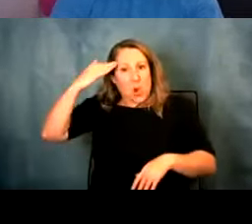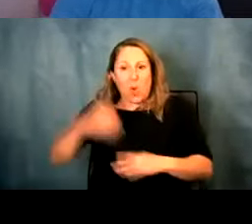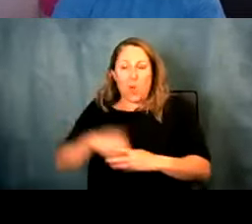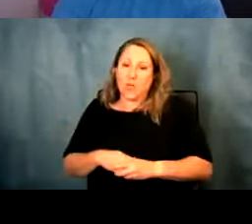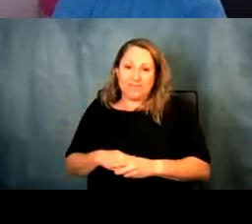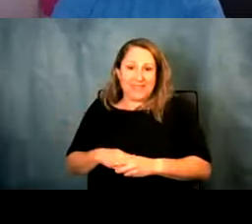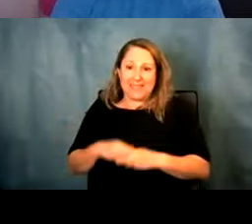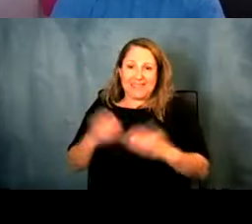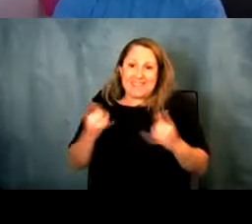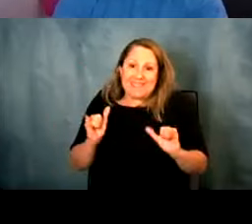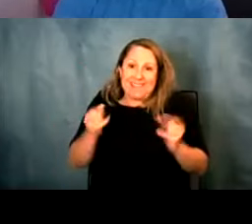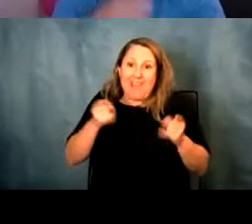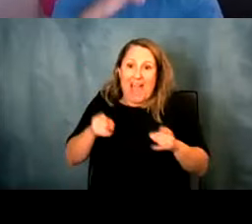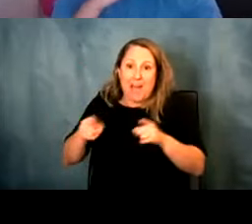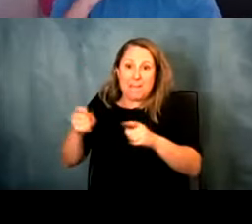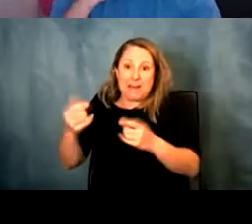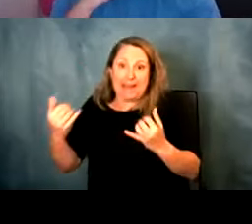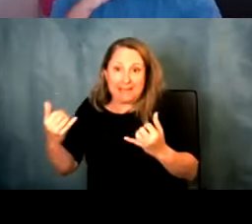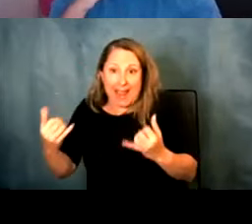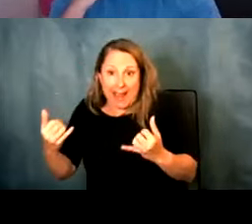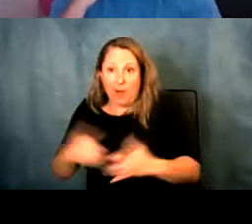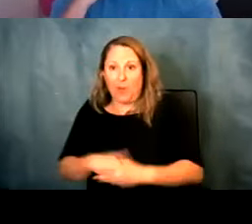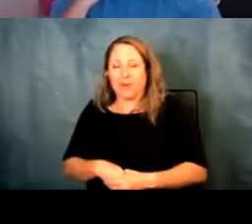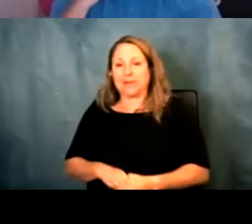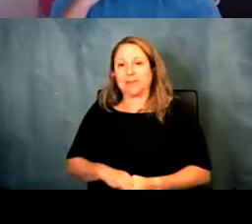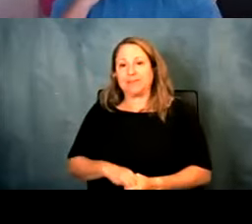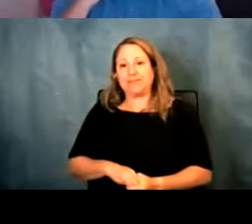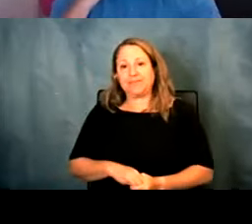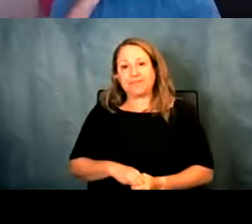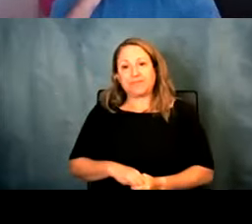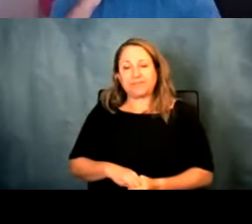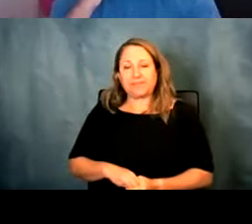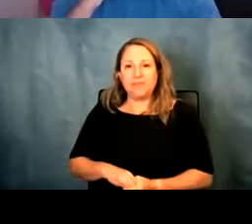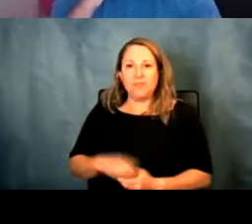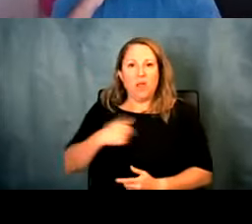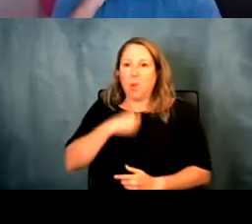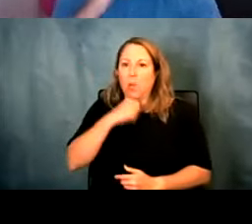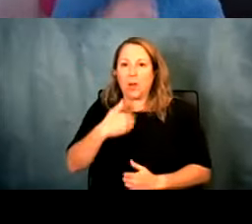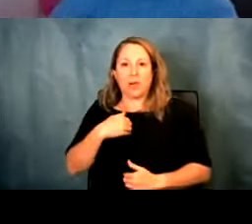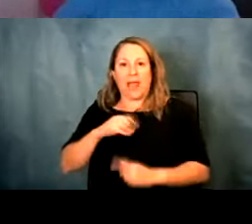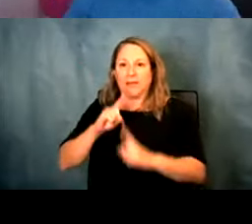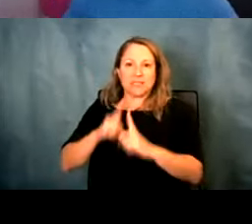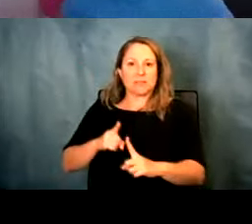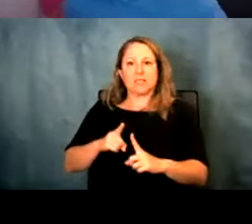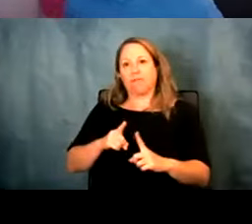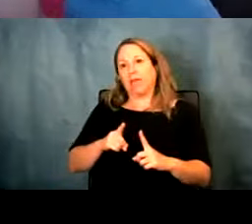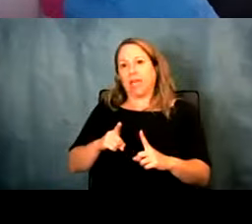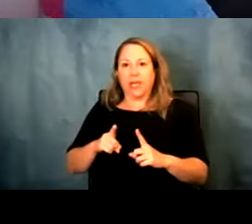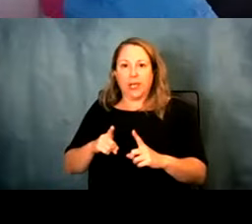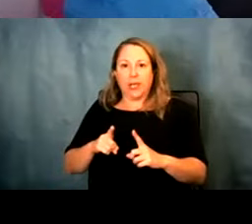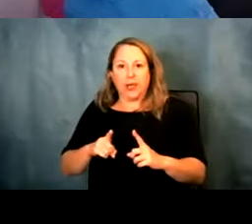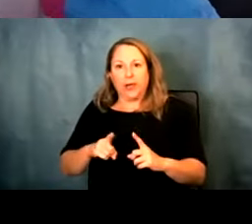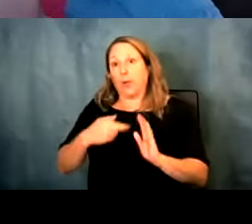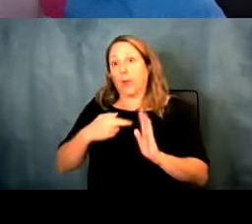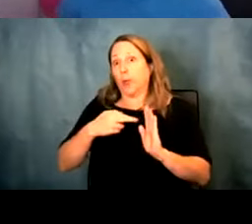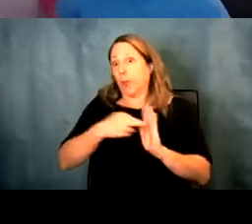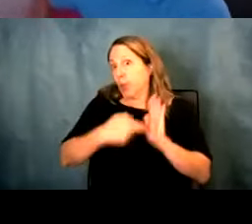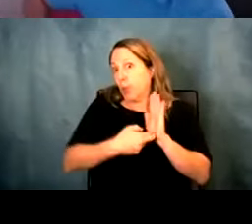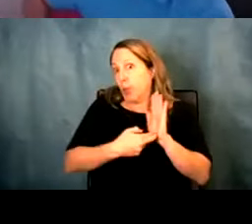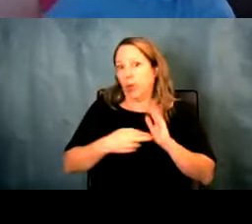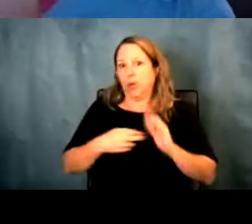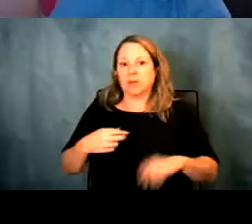time, what are those limits, right? And so there's not like some preset rules to say, oh, well, the only possibilities for